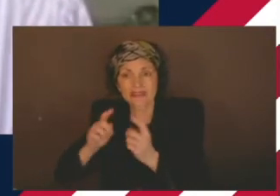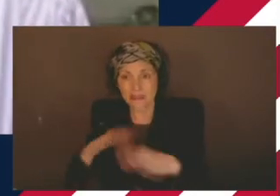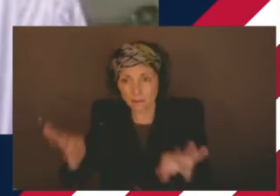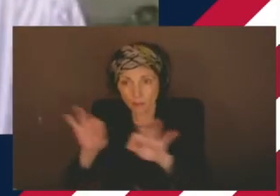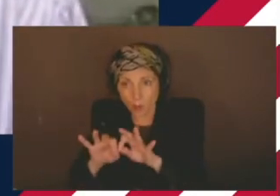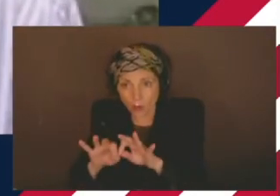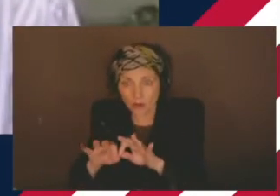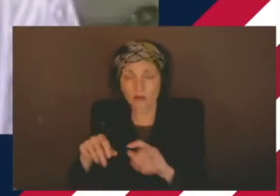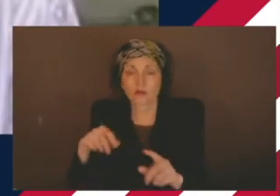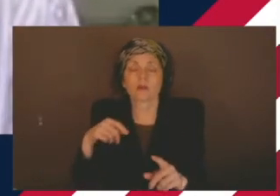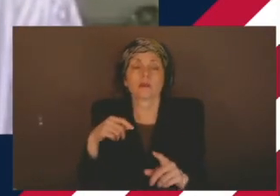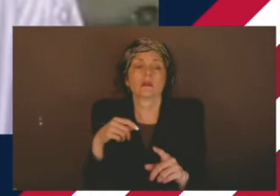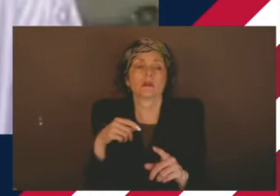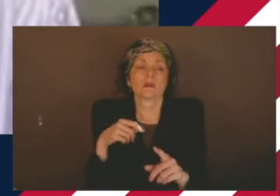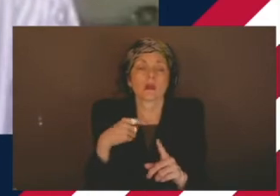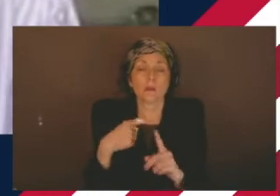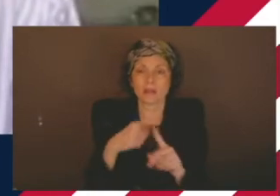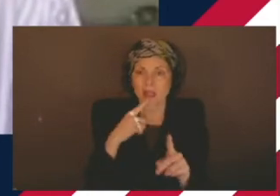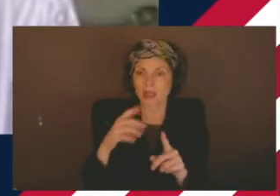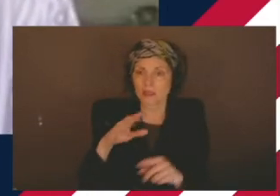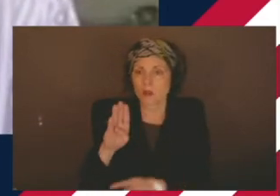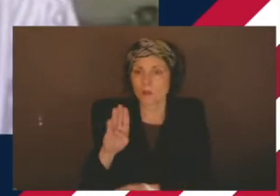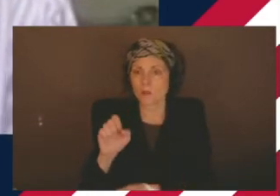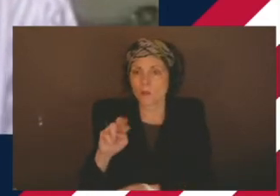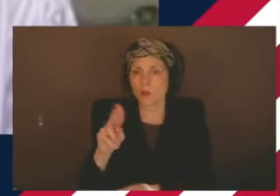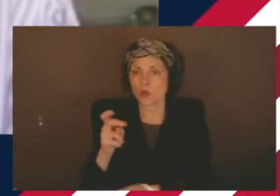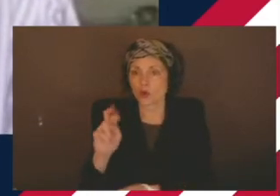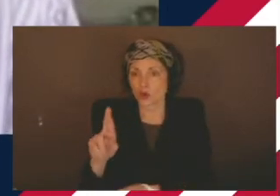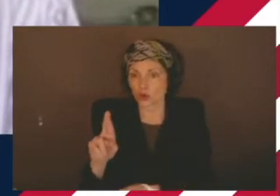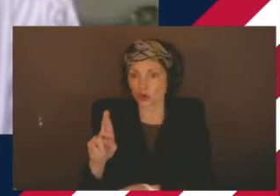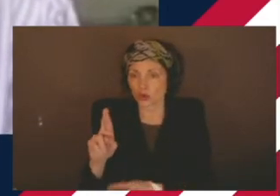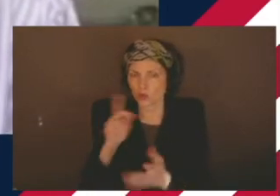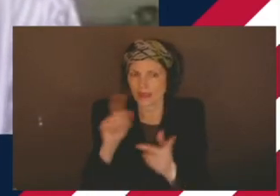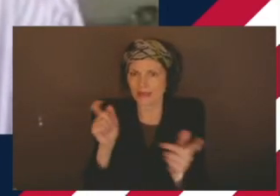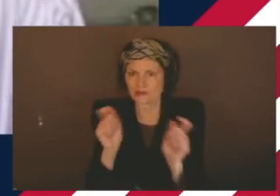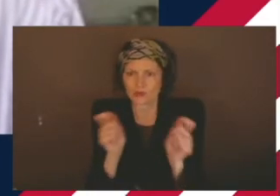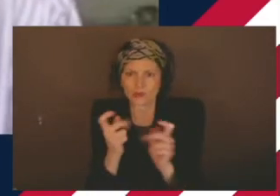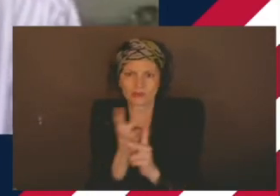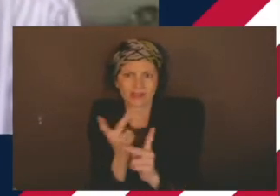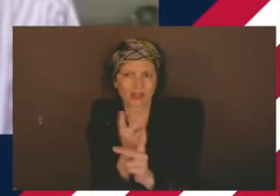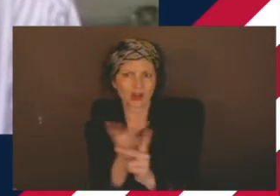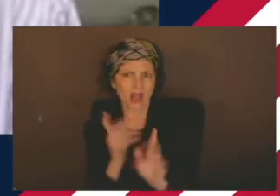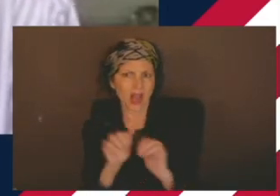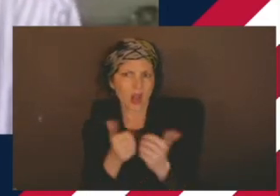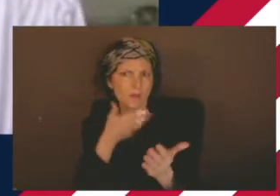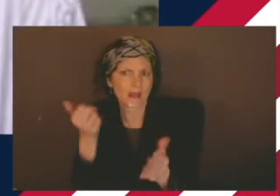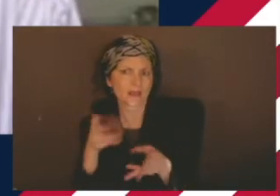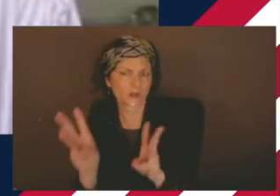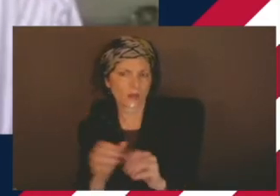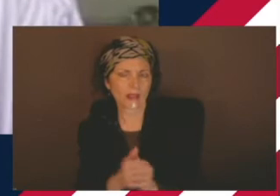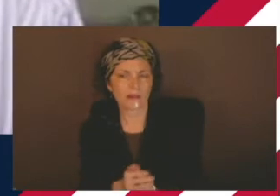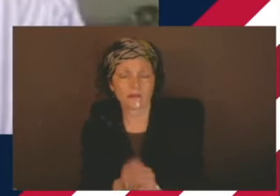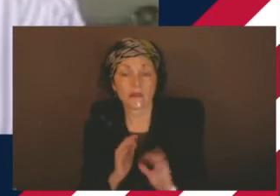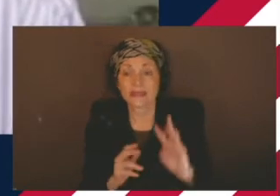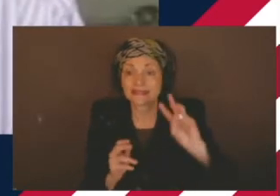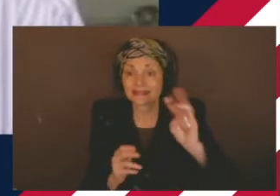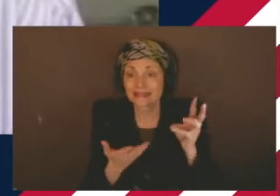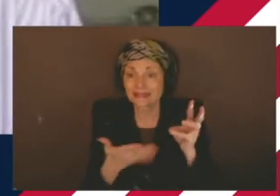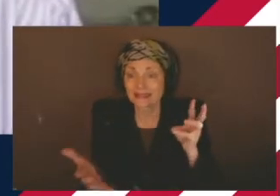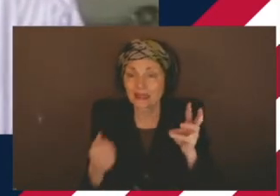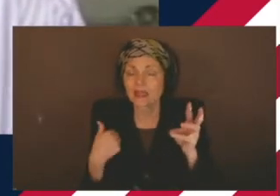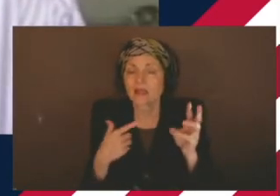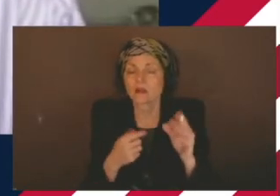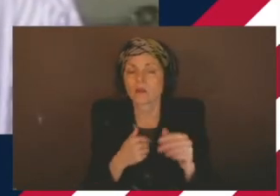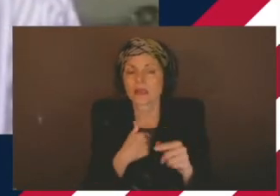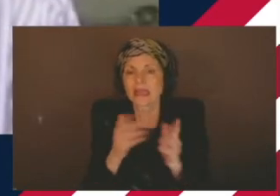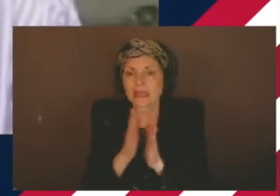as carbon border adjustments supporting clean manufacturing. And 6, innovation. To meet our goals, we'll need breakthroughs. We